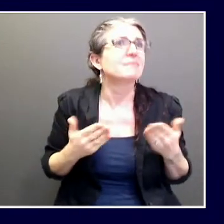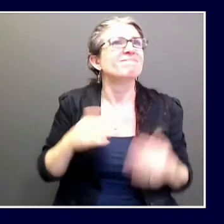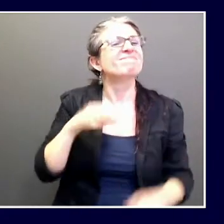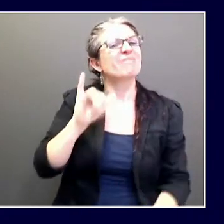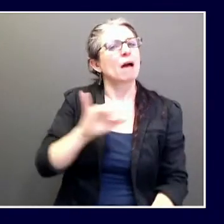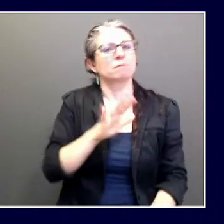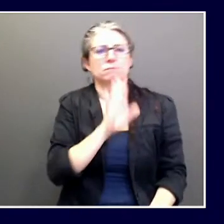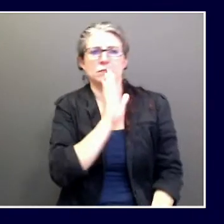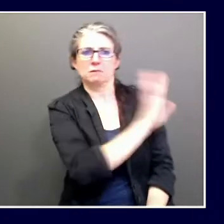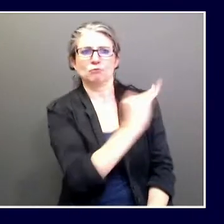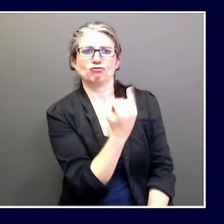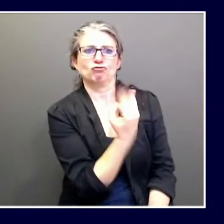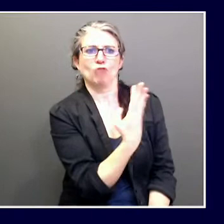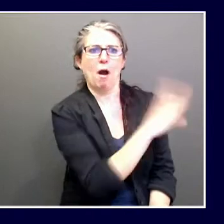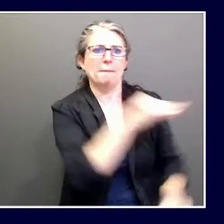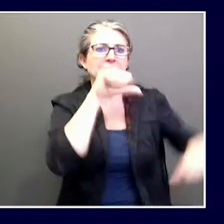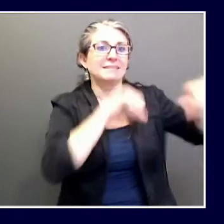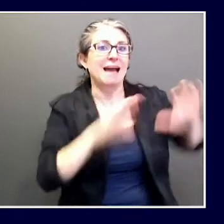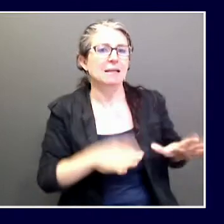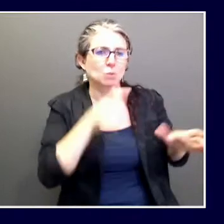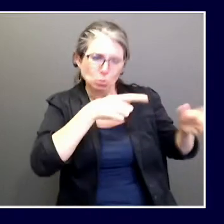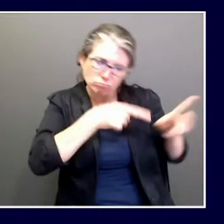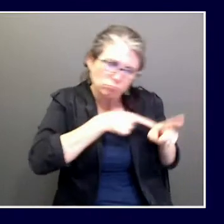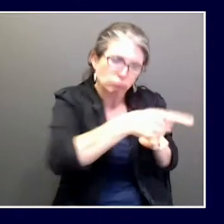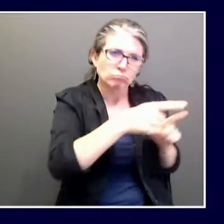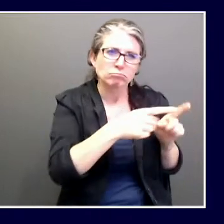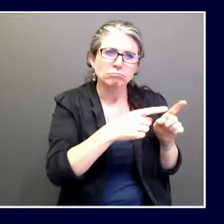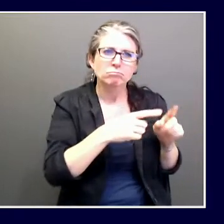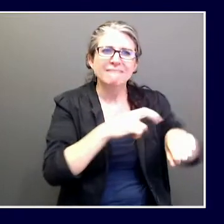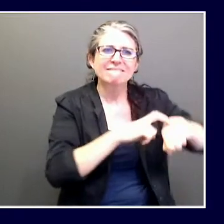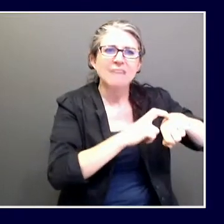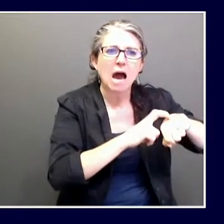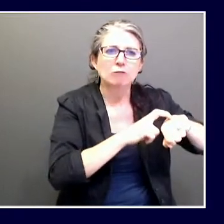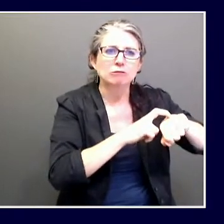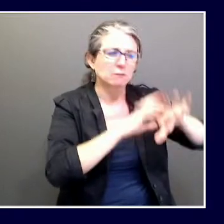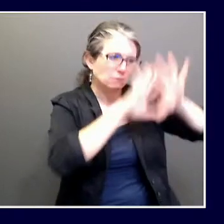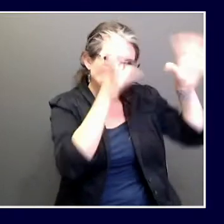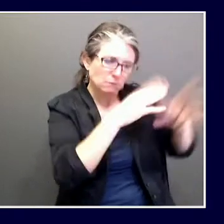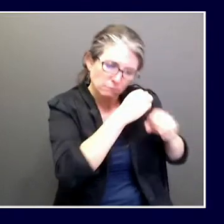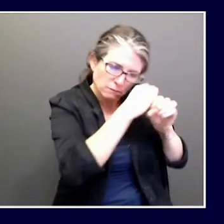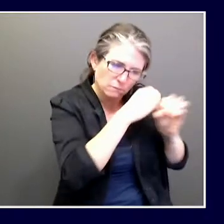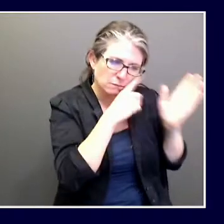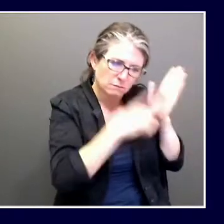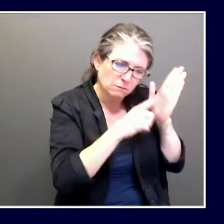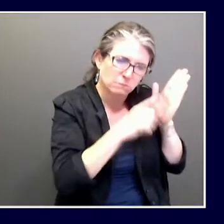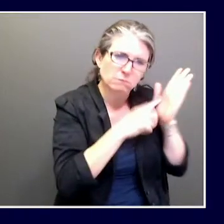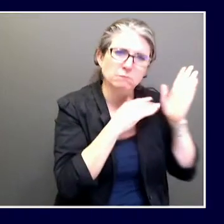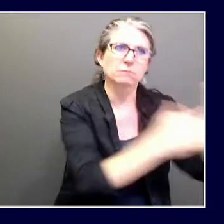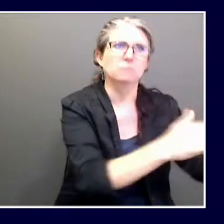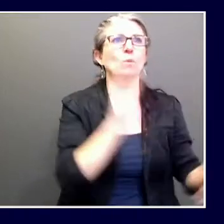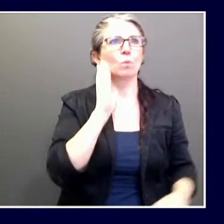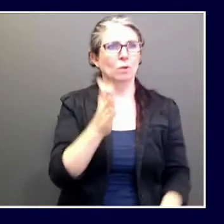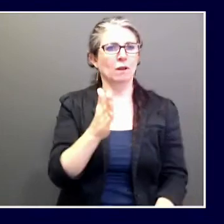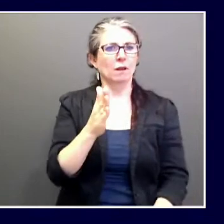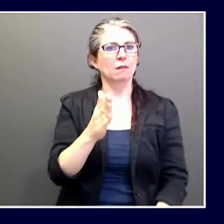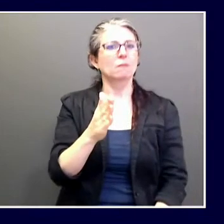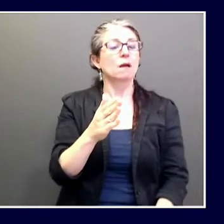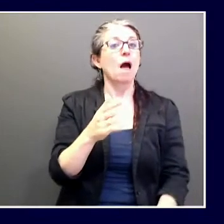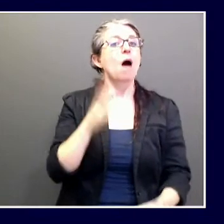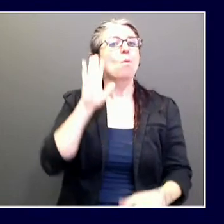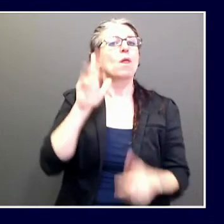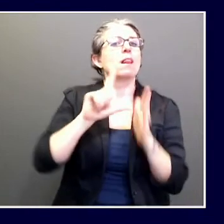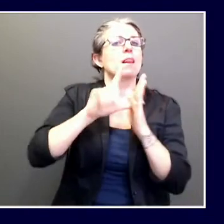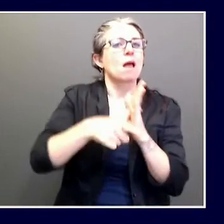with causation to really better understand just how contagious this new variant is. The